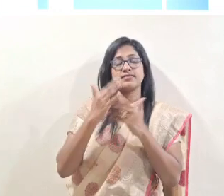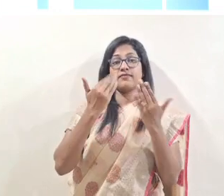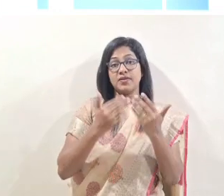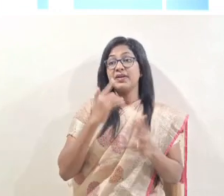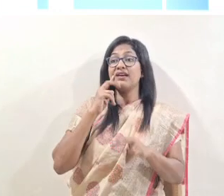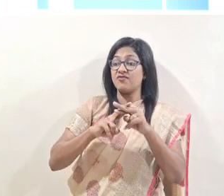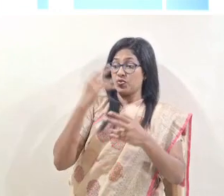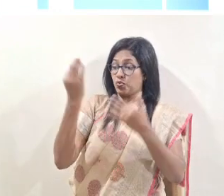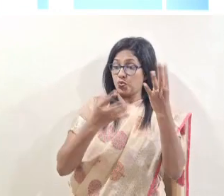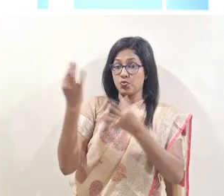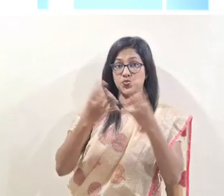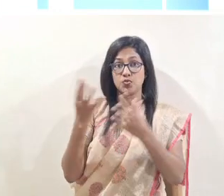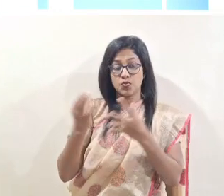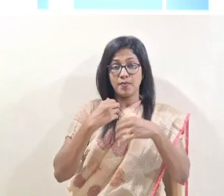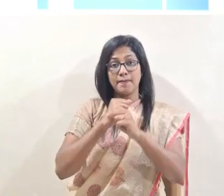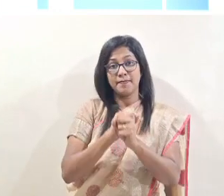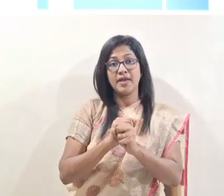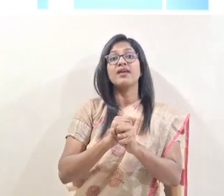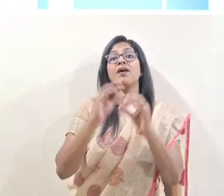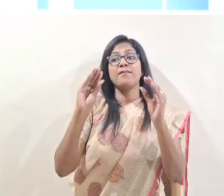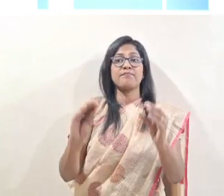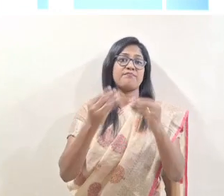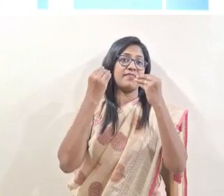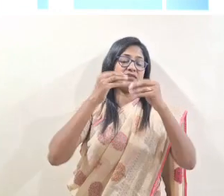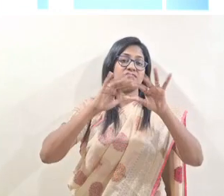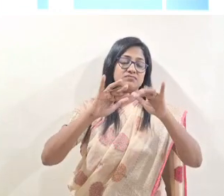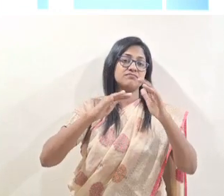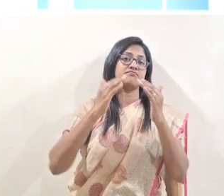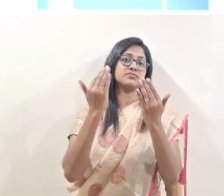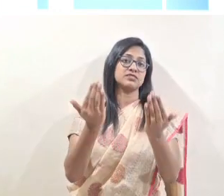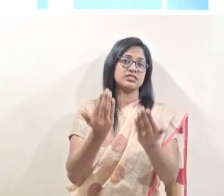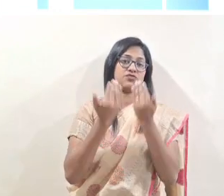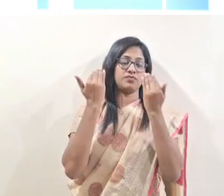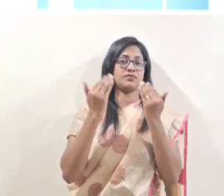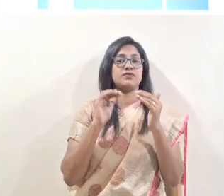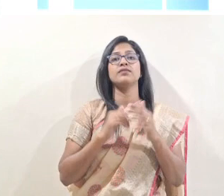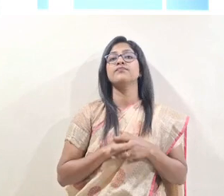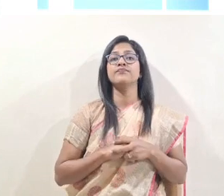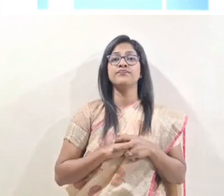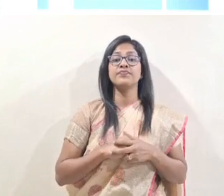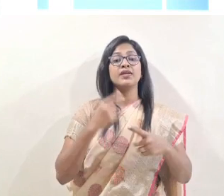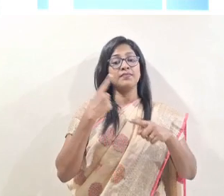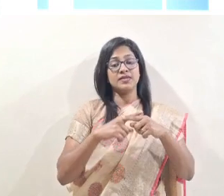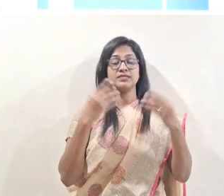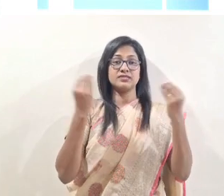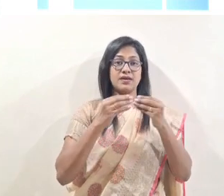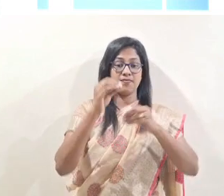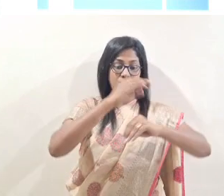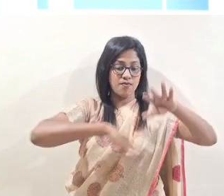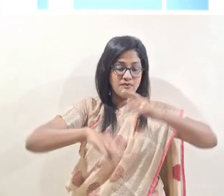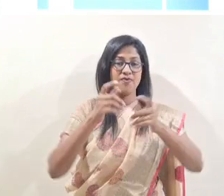product we have to have built-in cybersecurity features. Then some operational